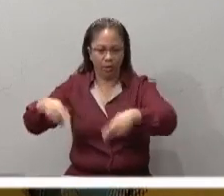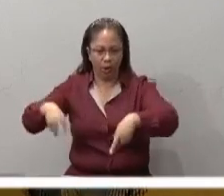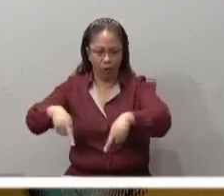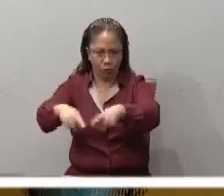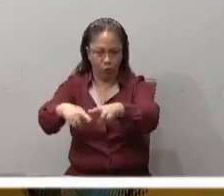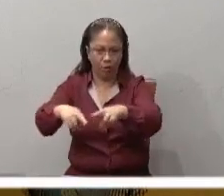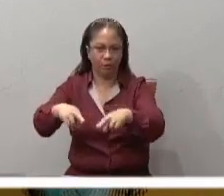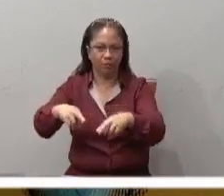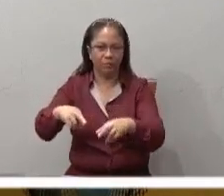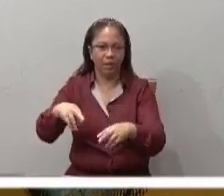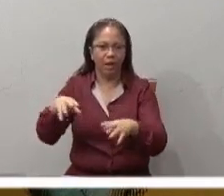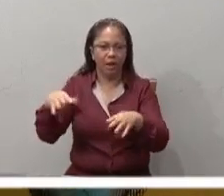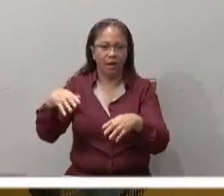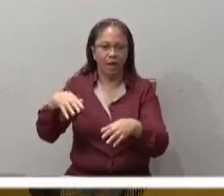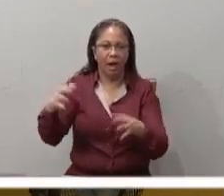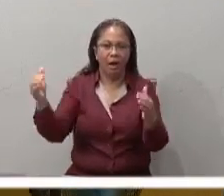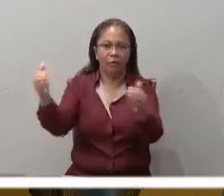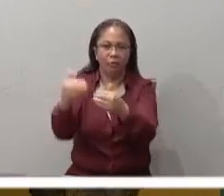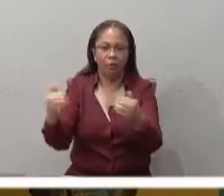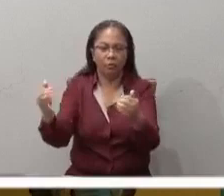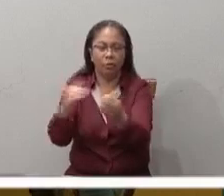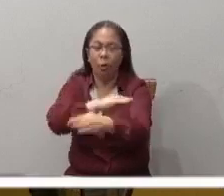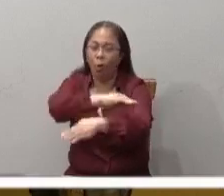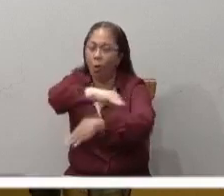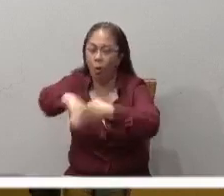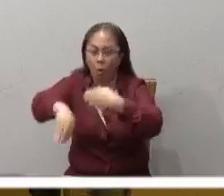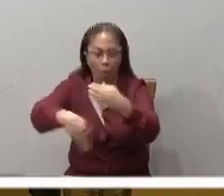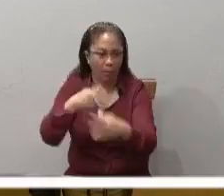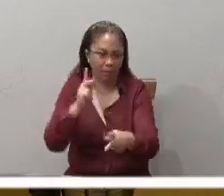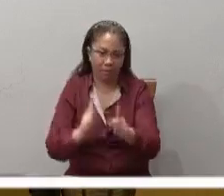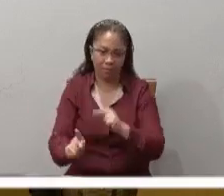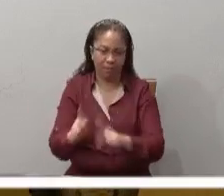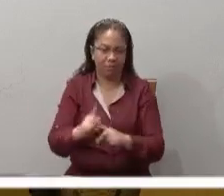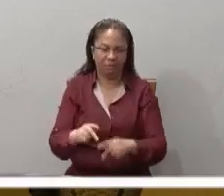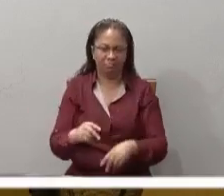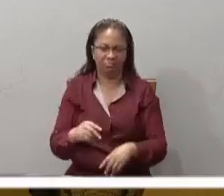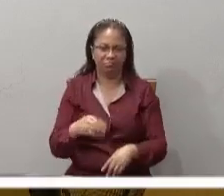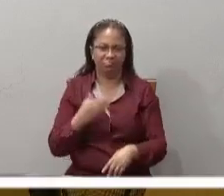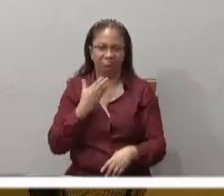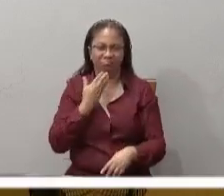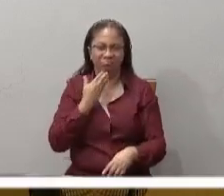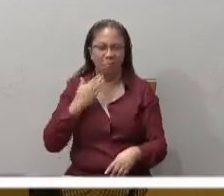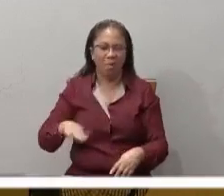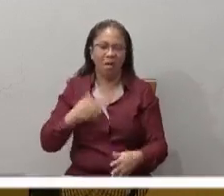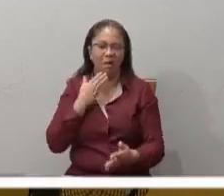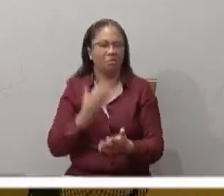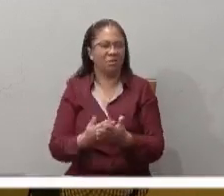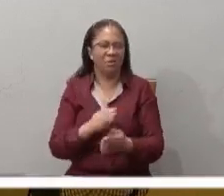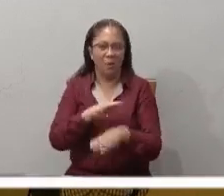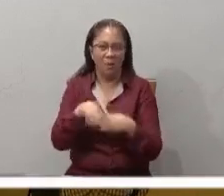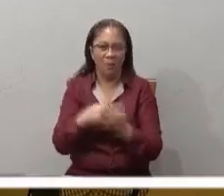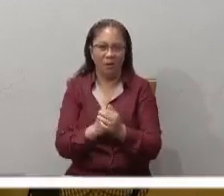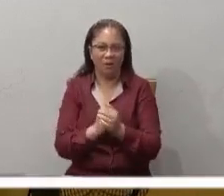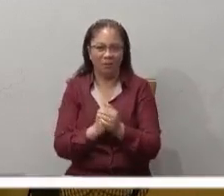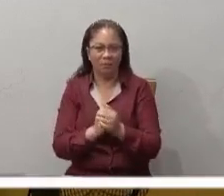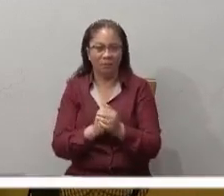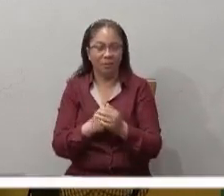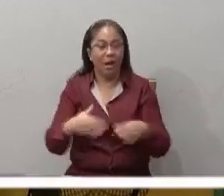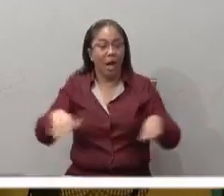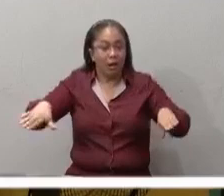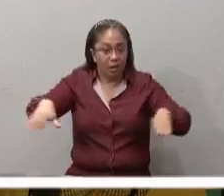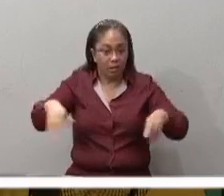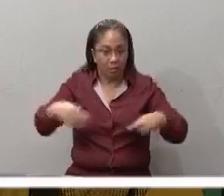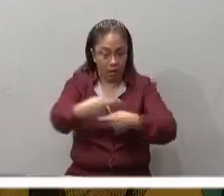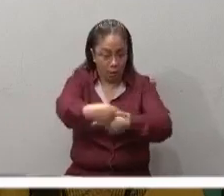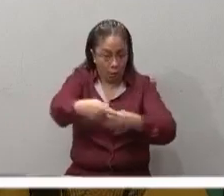the roads and collected together everyone they could find, bad and good alike, and the wedding hall